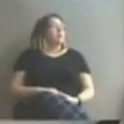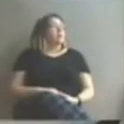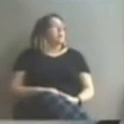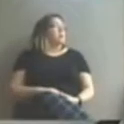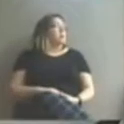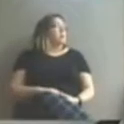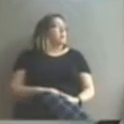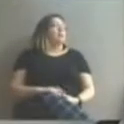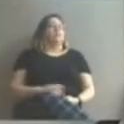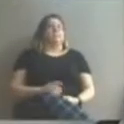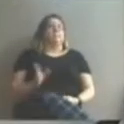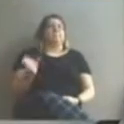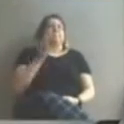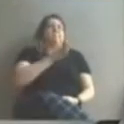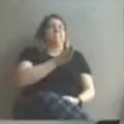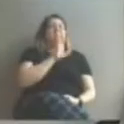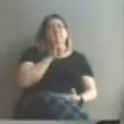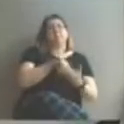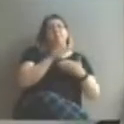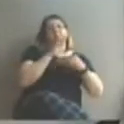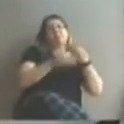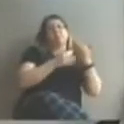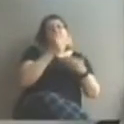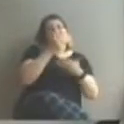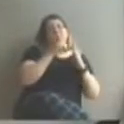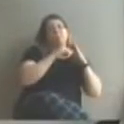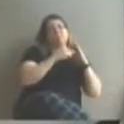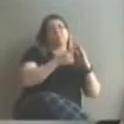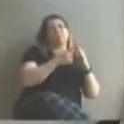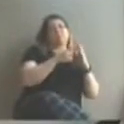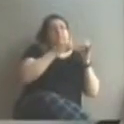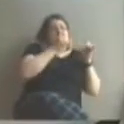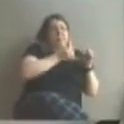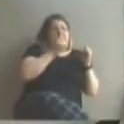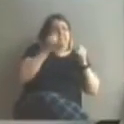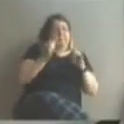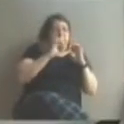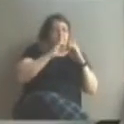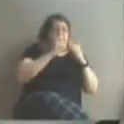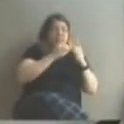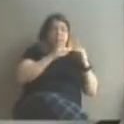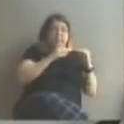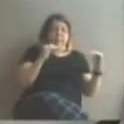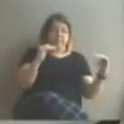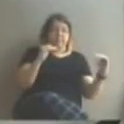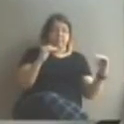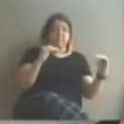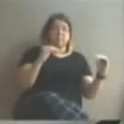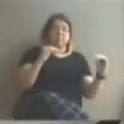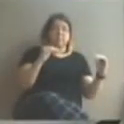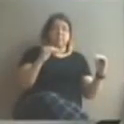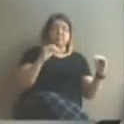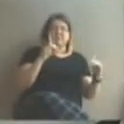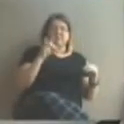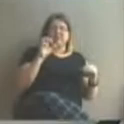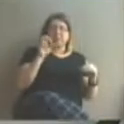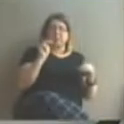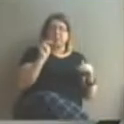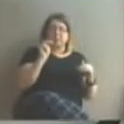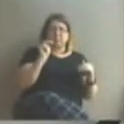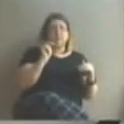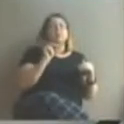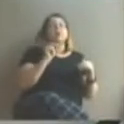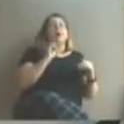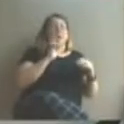add, that is the process that starts at the individual department level, the division level. Then once